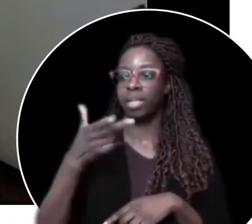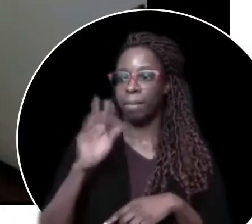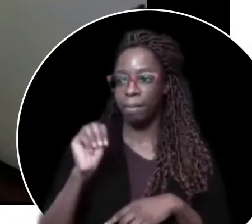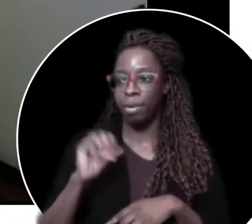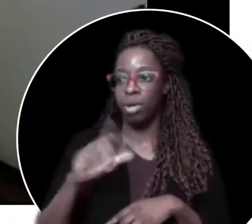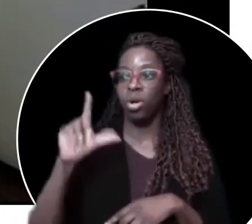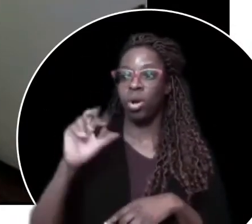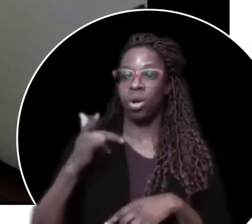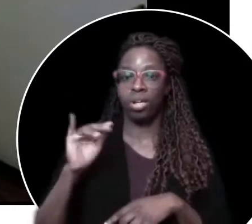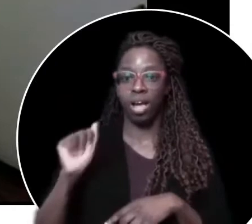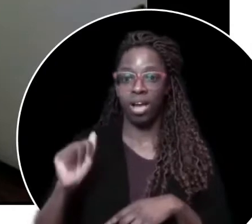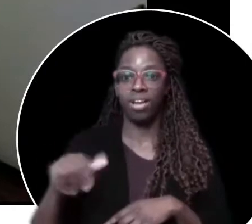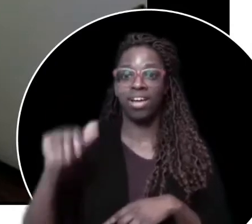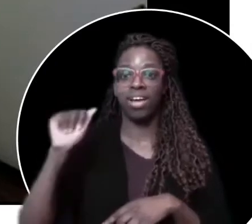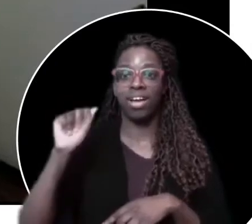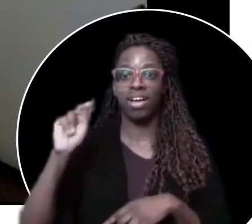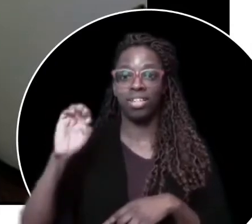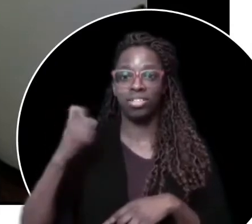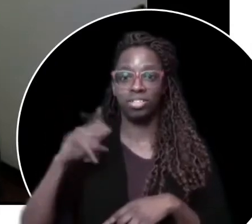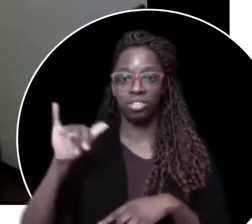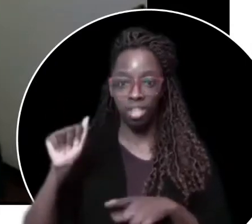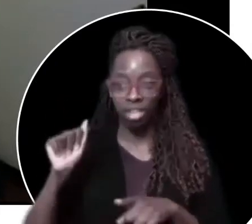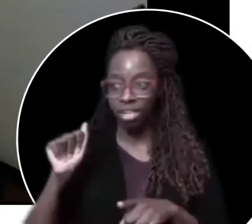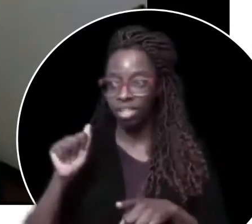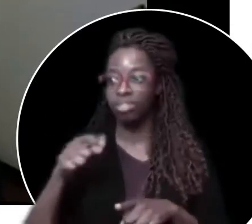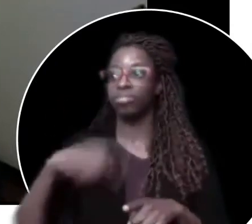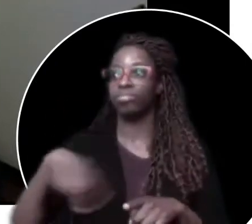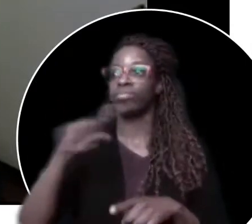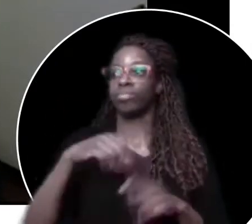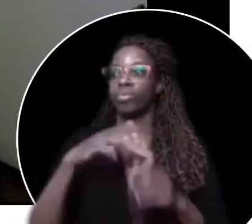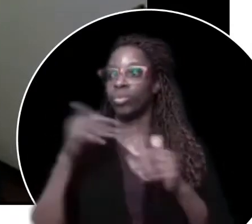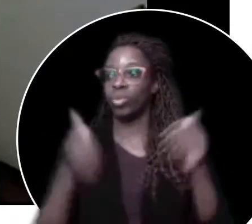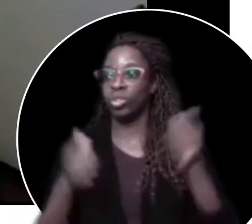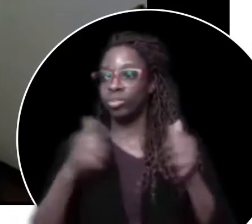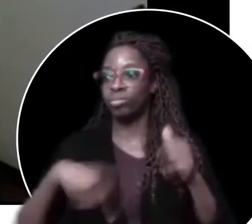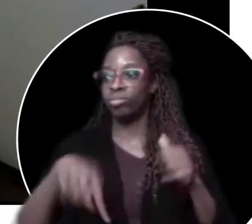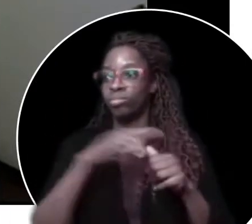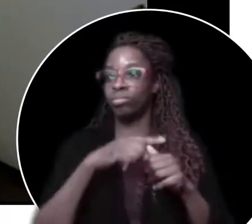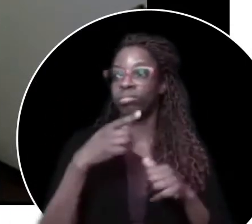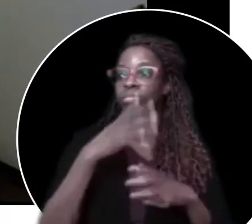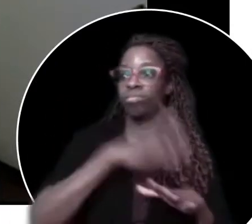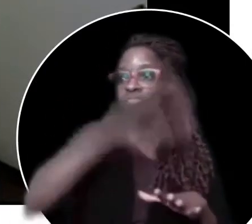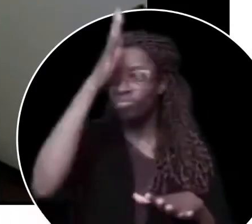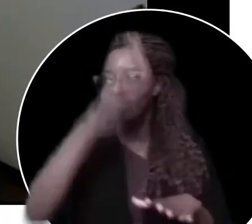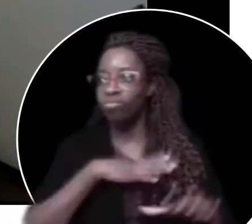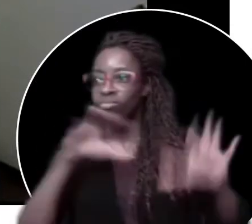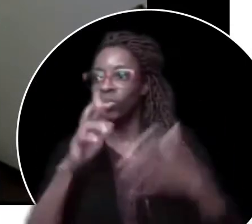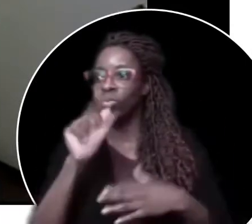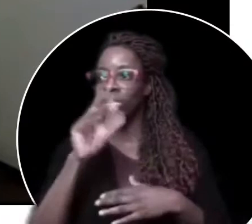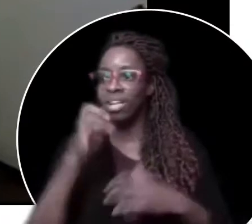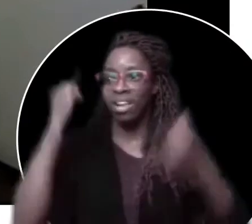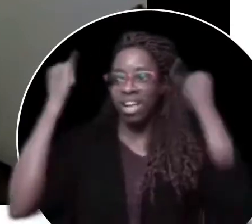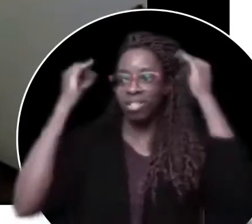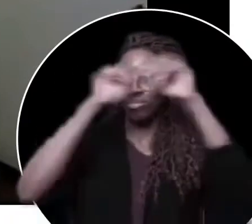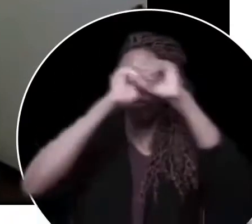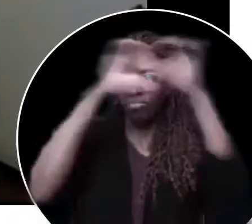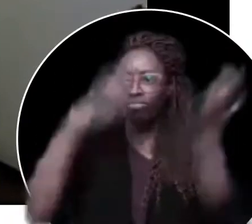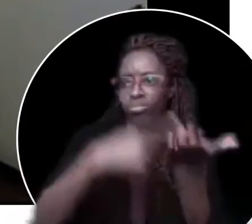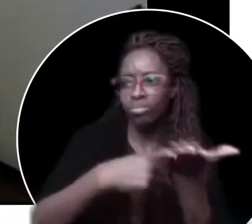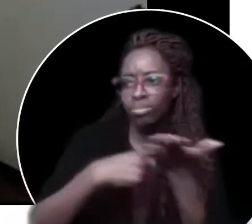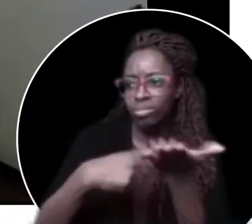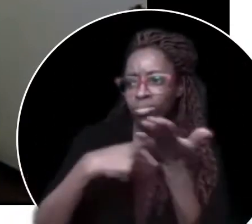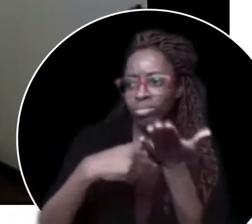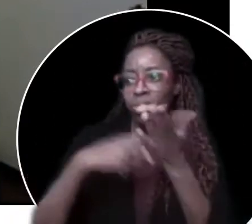shape immigration law and citizenship law. One strand of this work looks at how presumptions